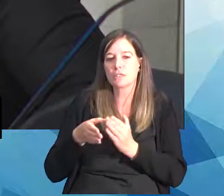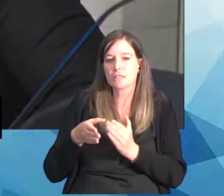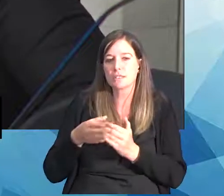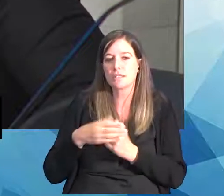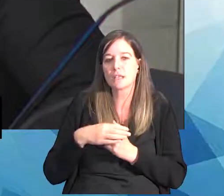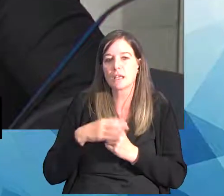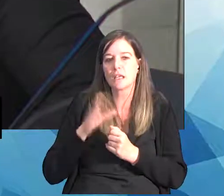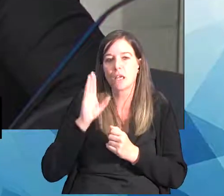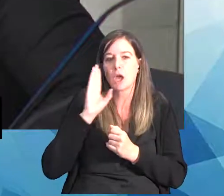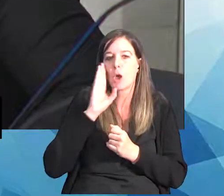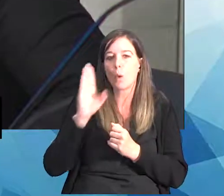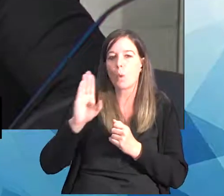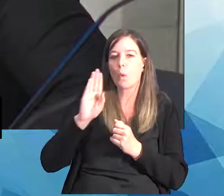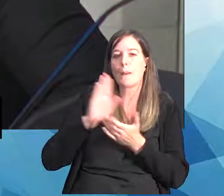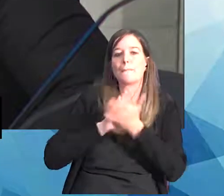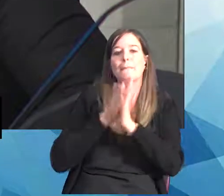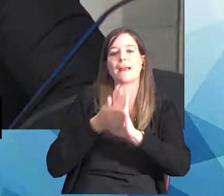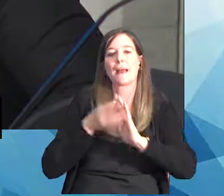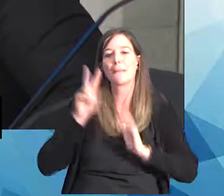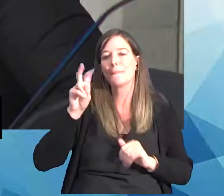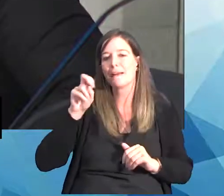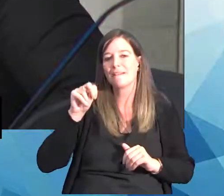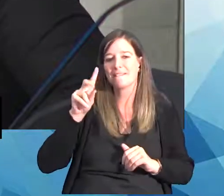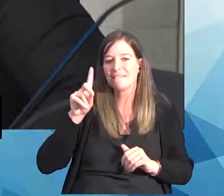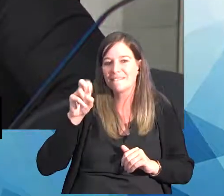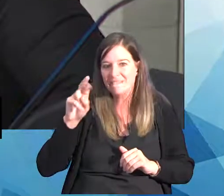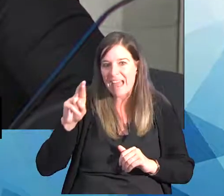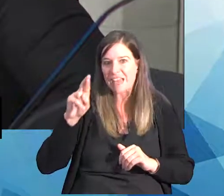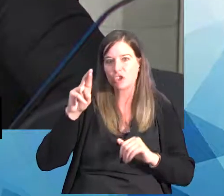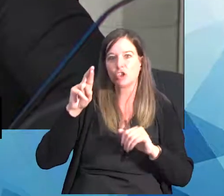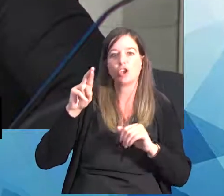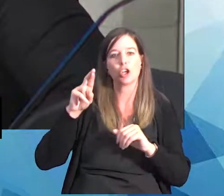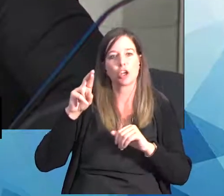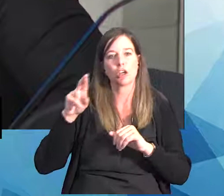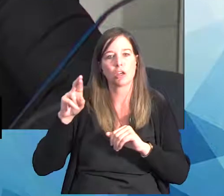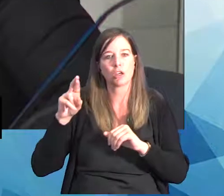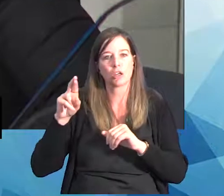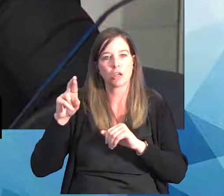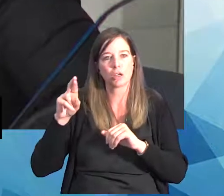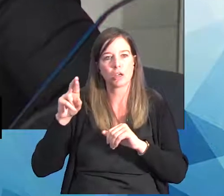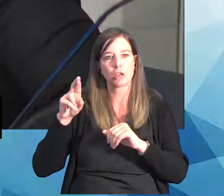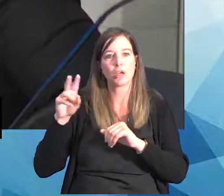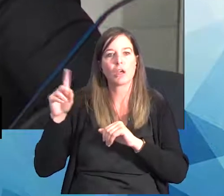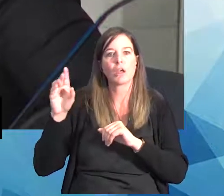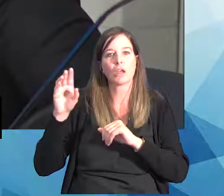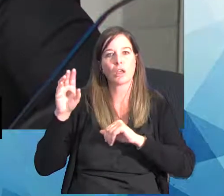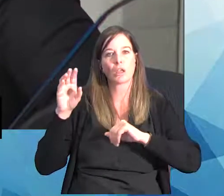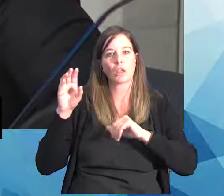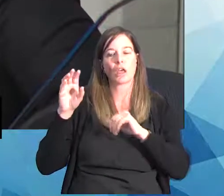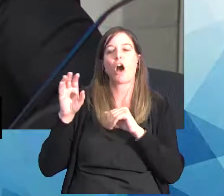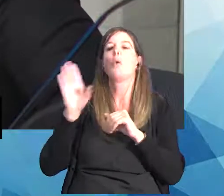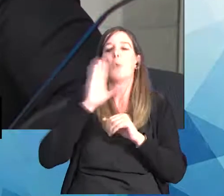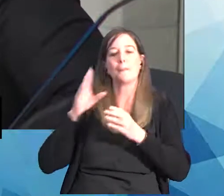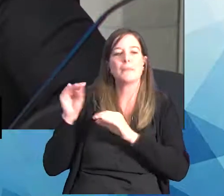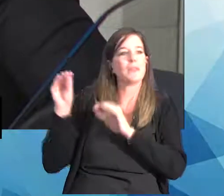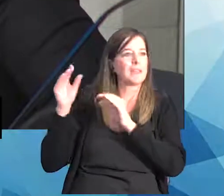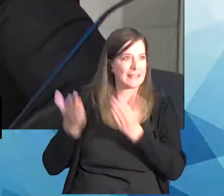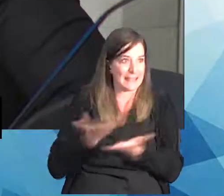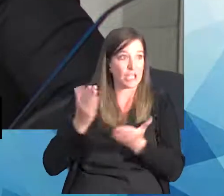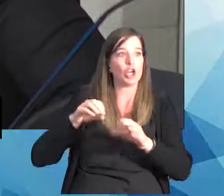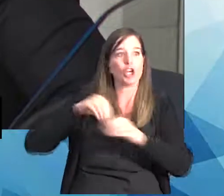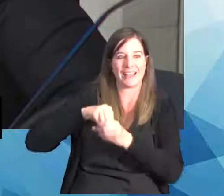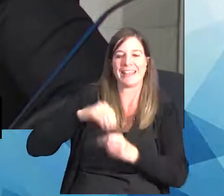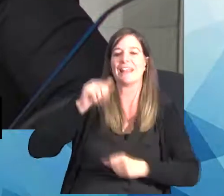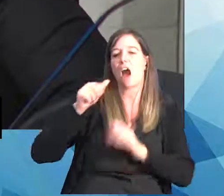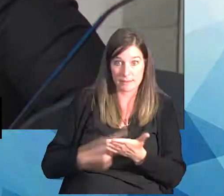of Arizona, meaning that it would not be difficult for us to kind of drag her into court if we needed to. Not that I expect that we